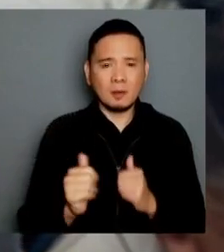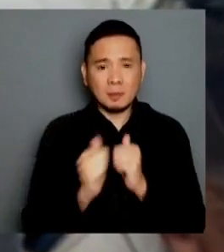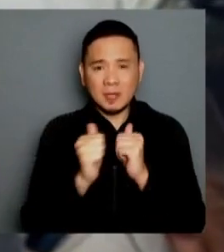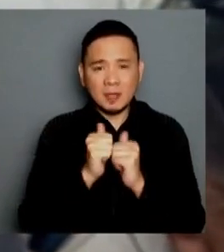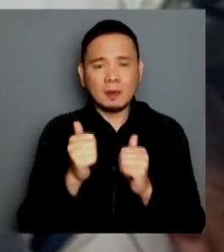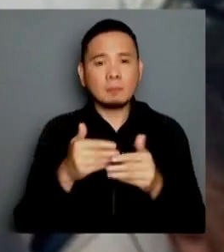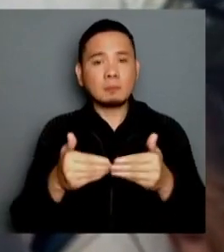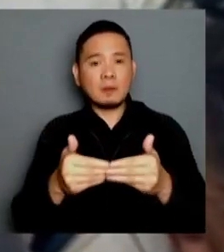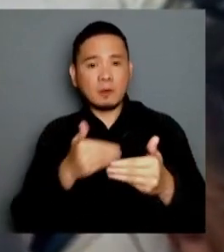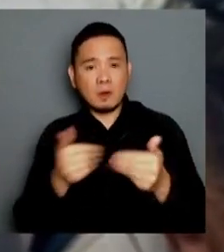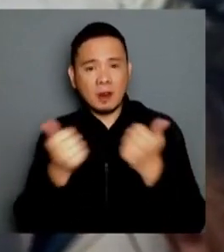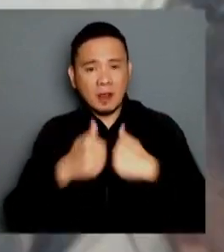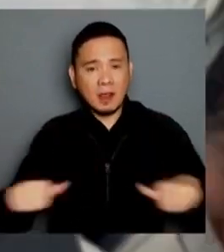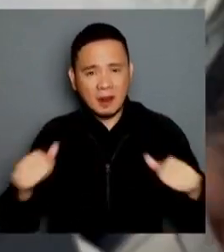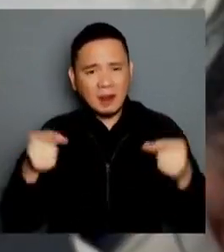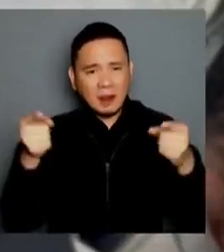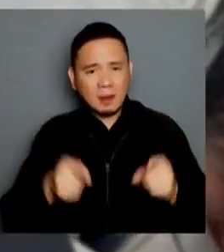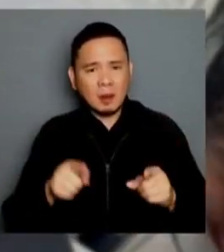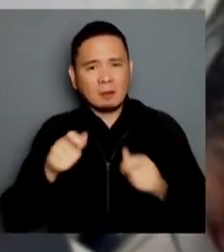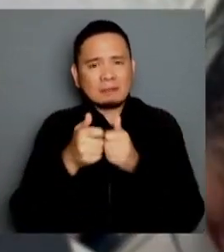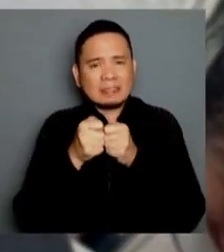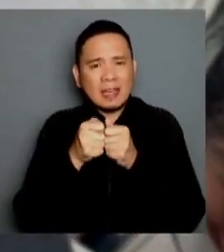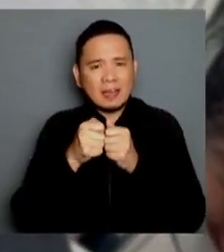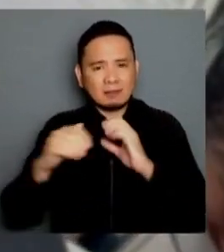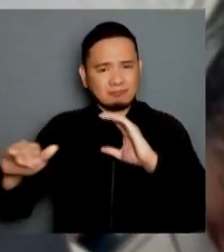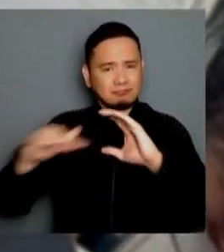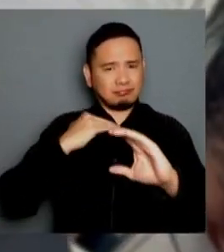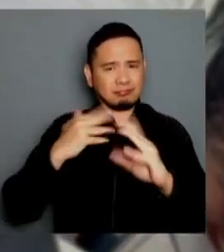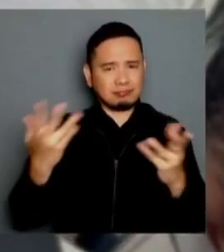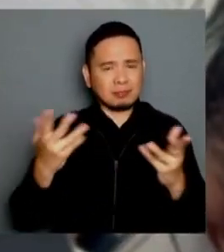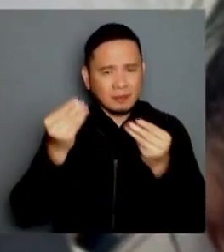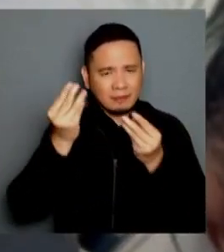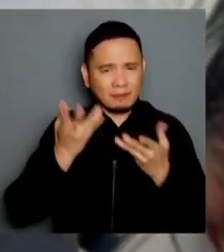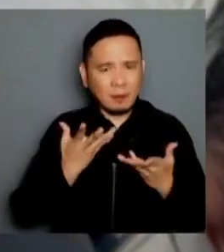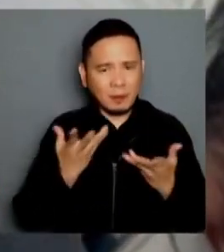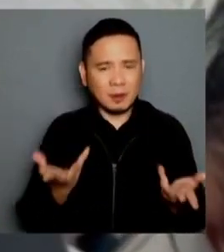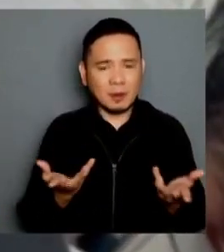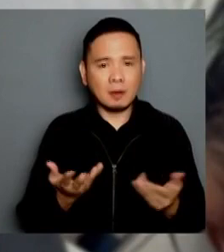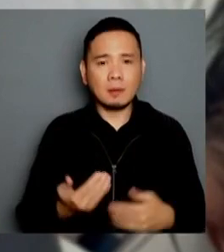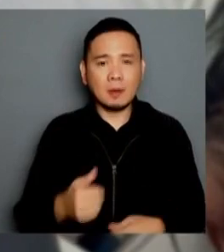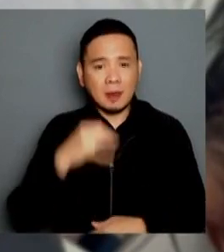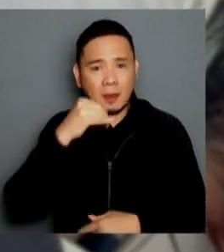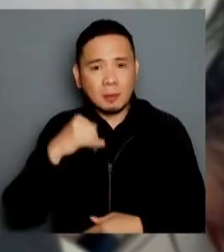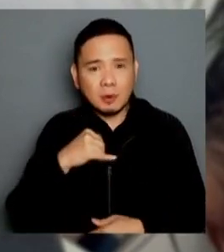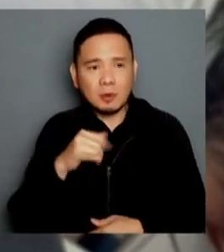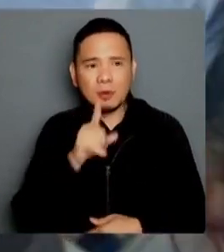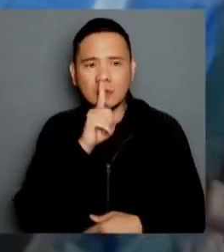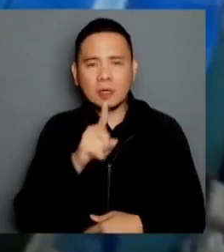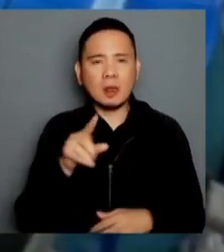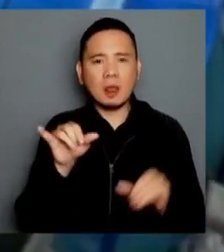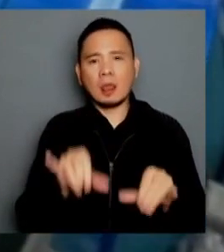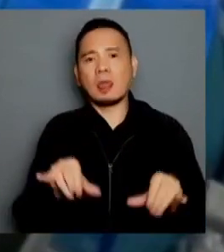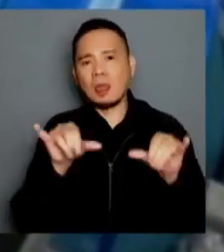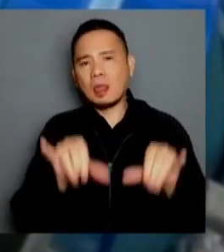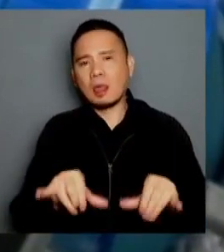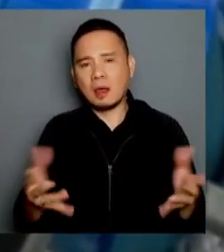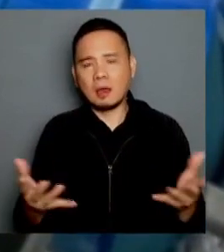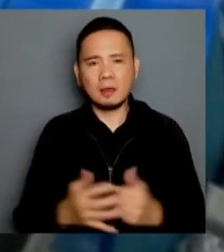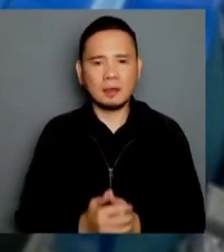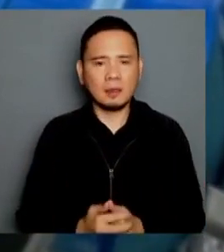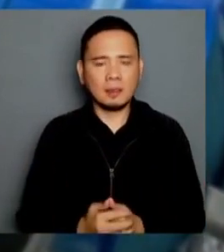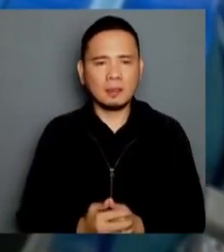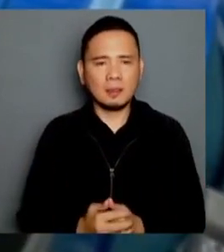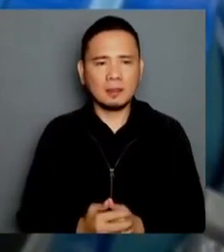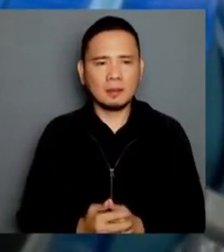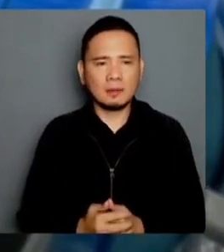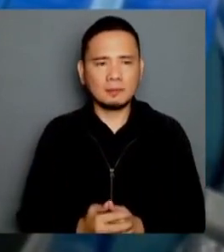flight namin, nag-text man lang sila. Simula kahapon, naano na yung leave ko eh. 15 days lang po kasi ako. Ngayon, naano pa,